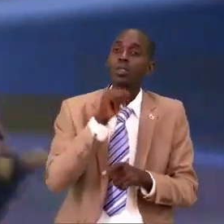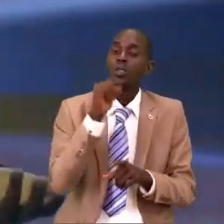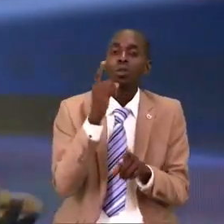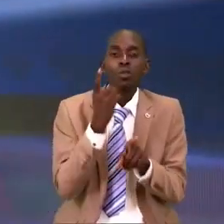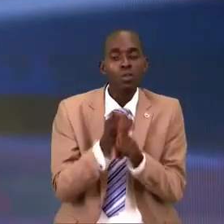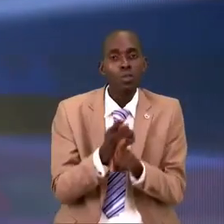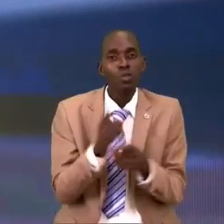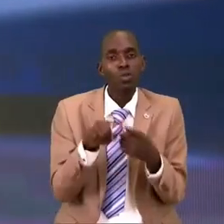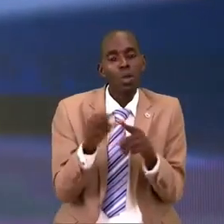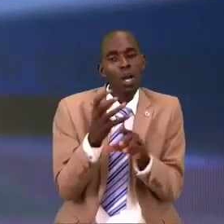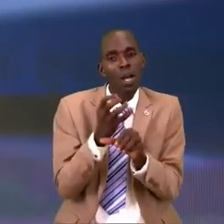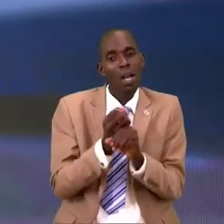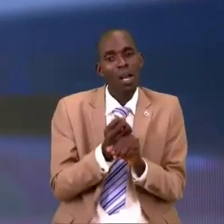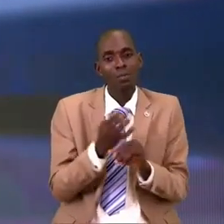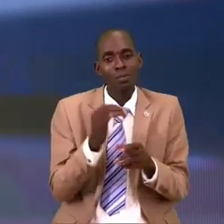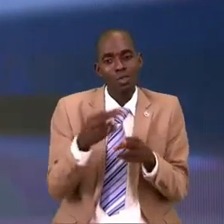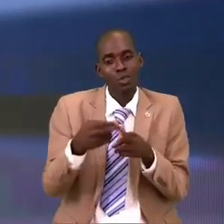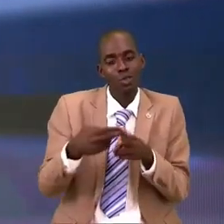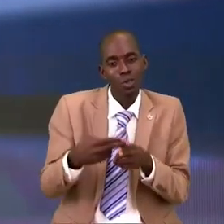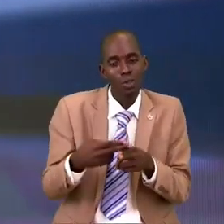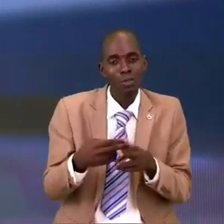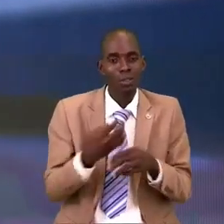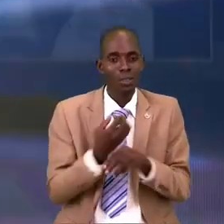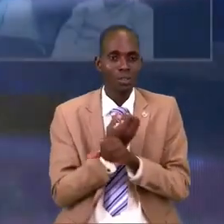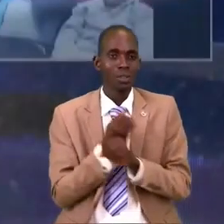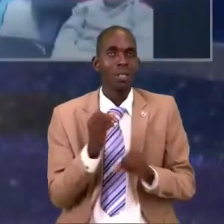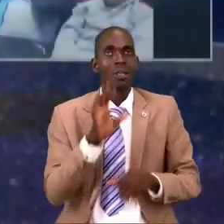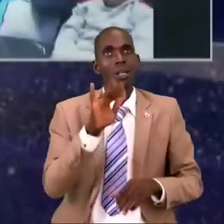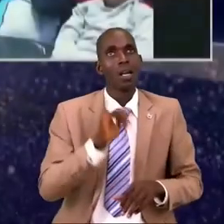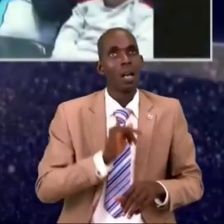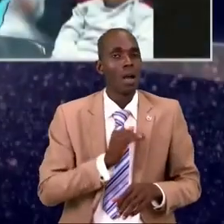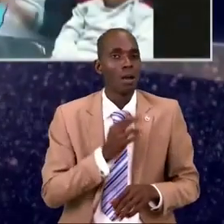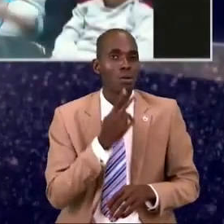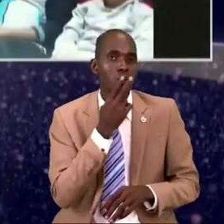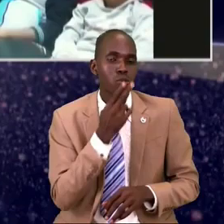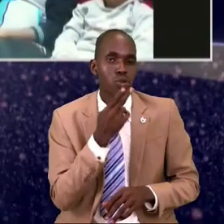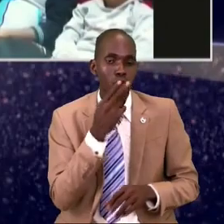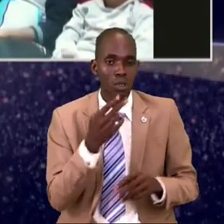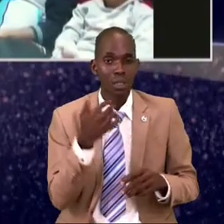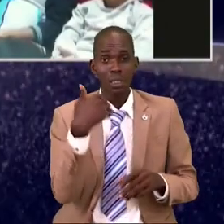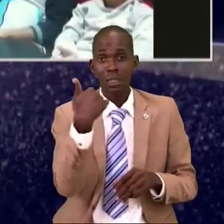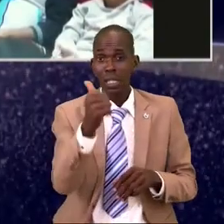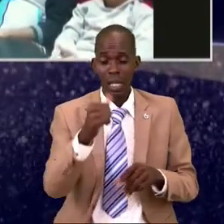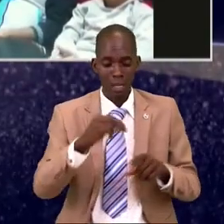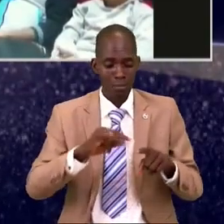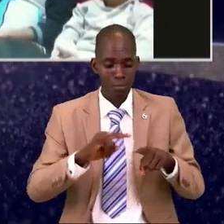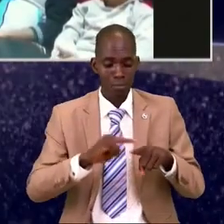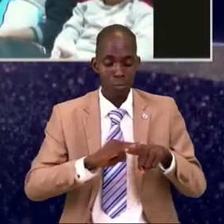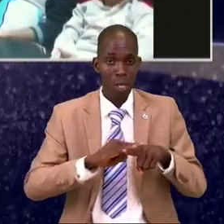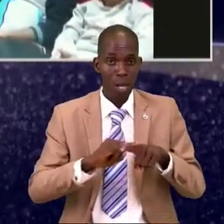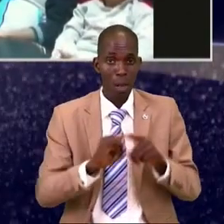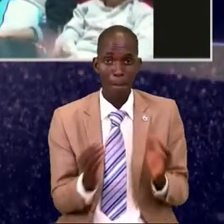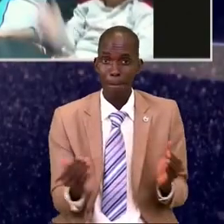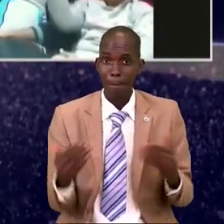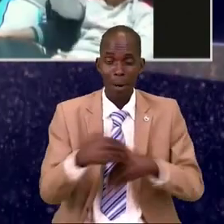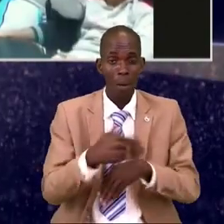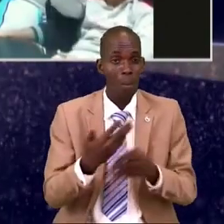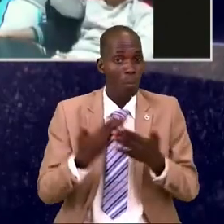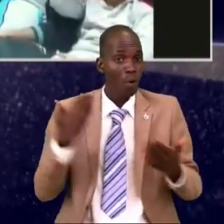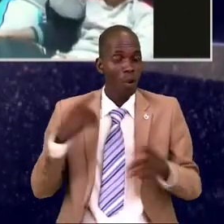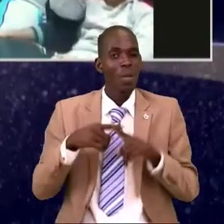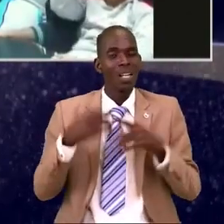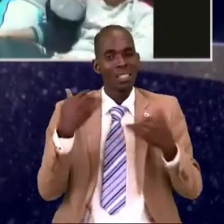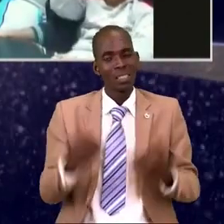I only smoke 1 packet partial. He wants you to have full salvation and